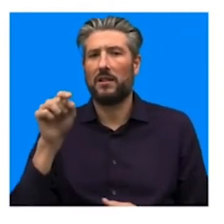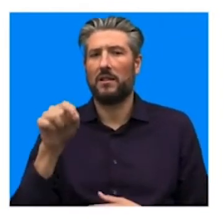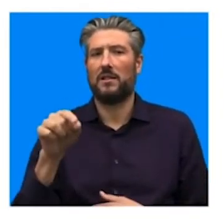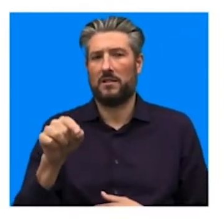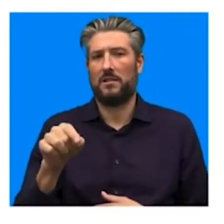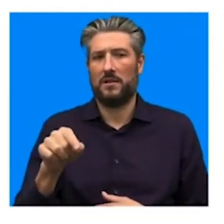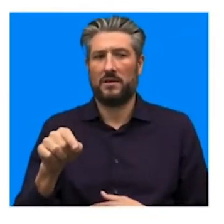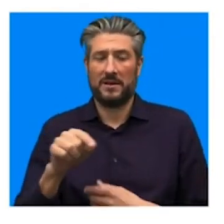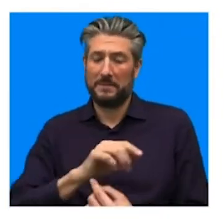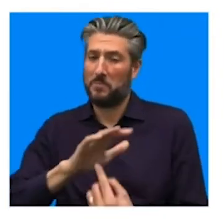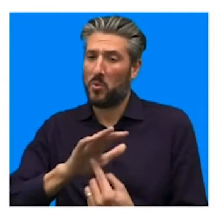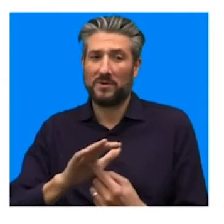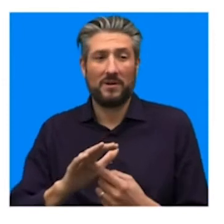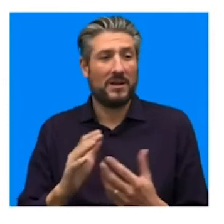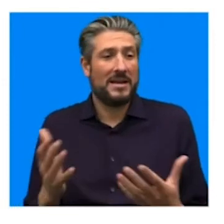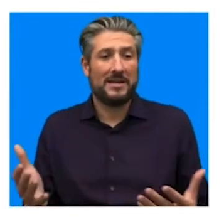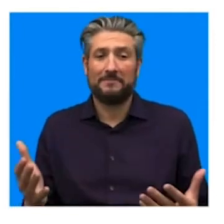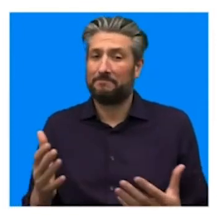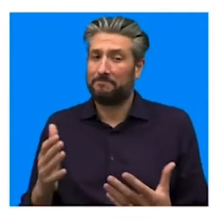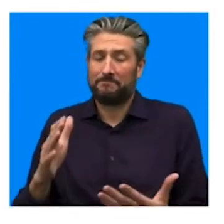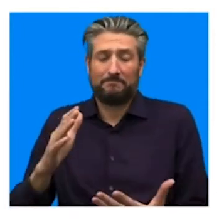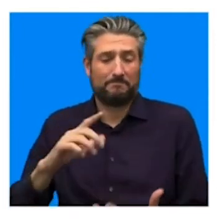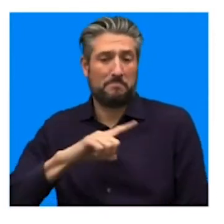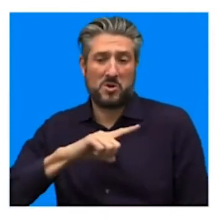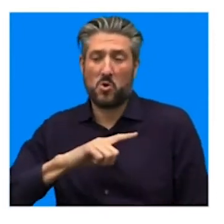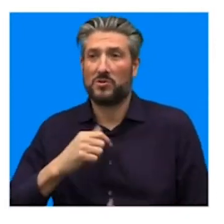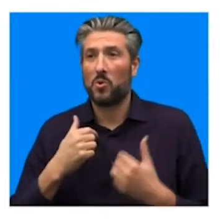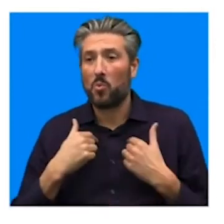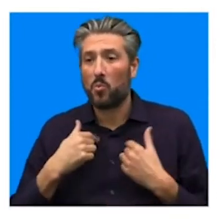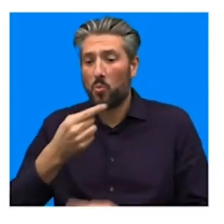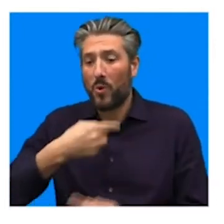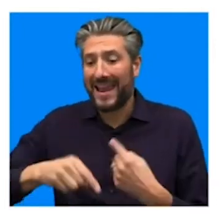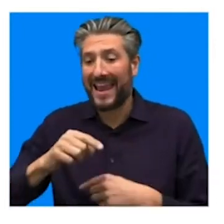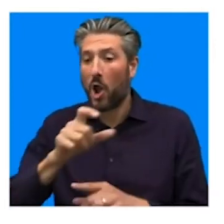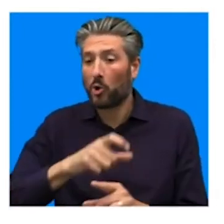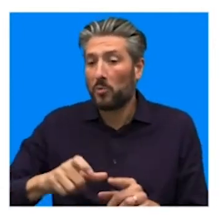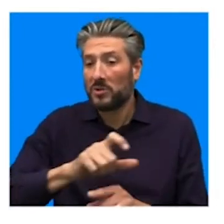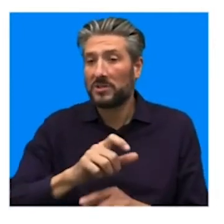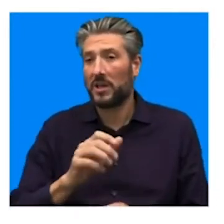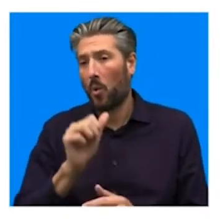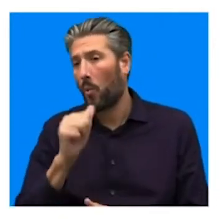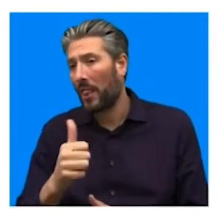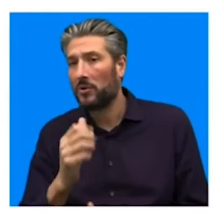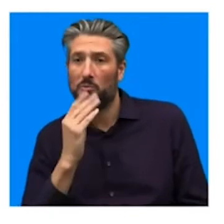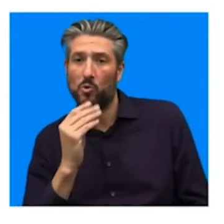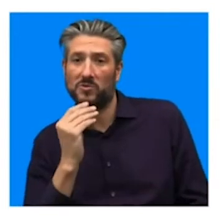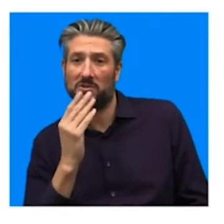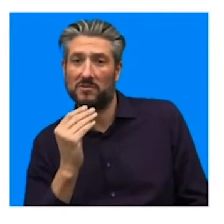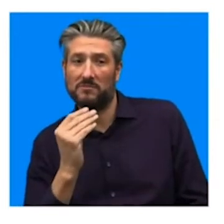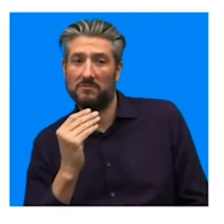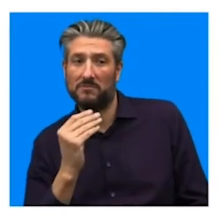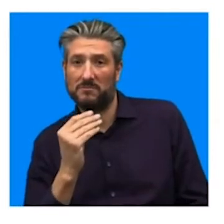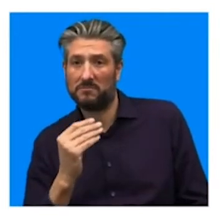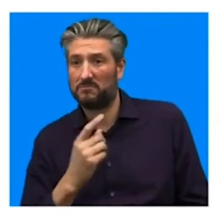day, we are the community or the clients are users. So I don't care if it's technology or service or